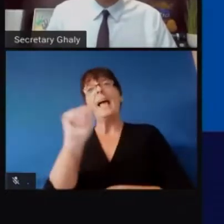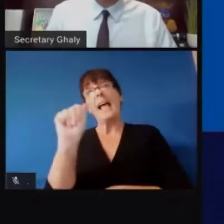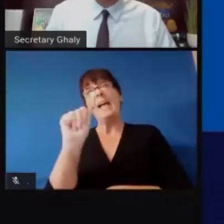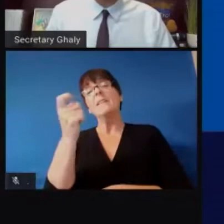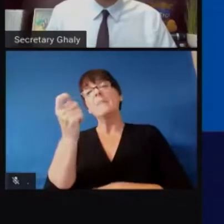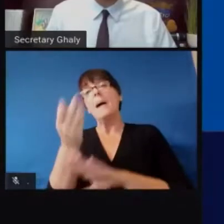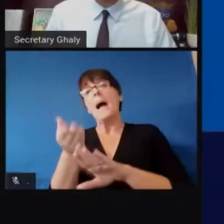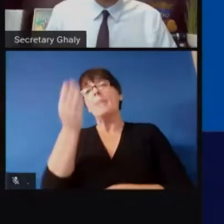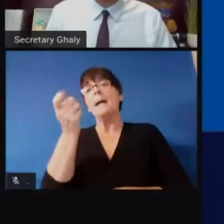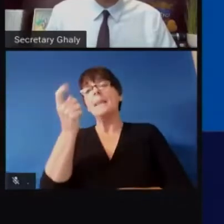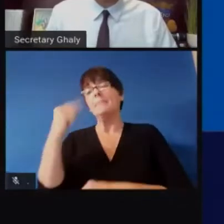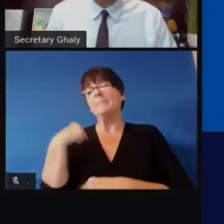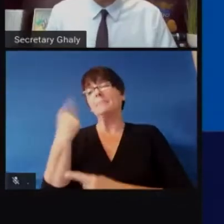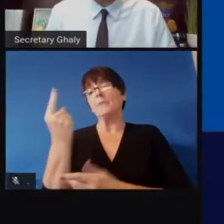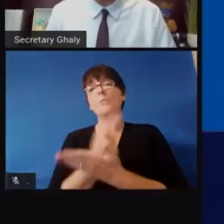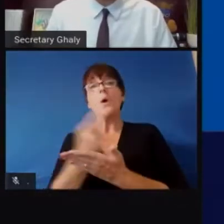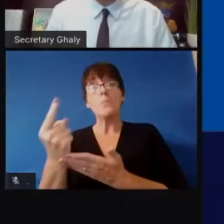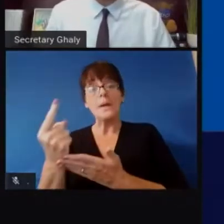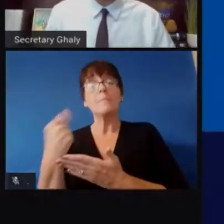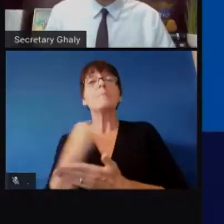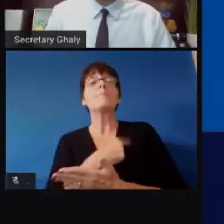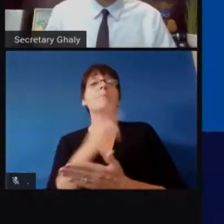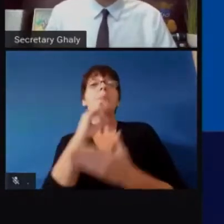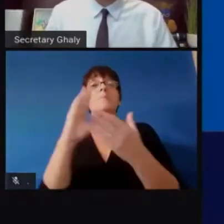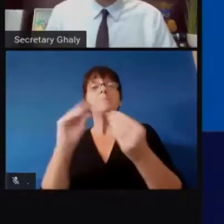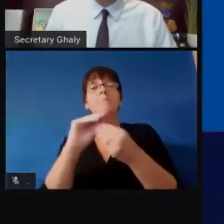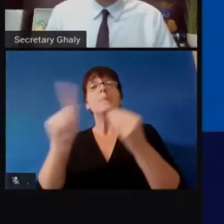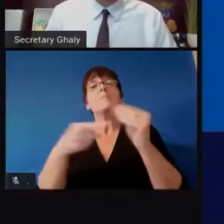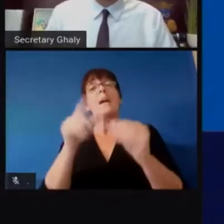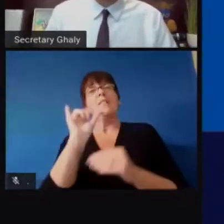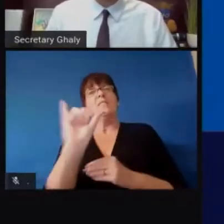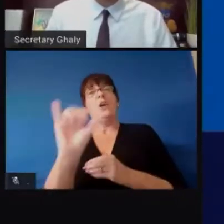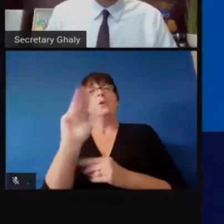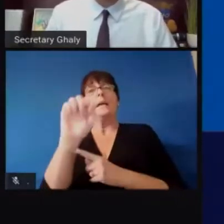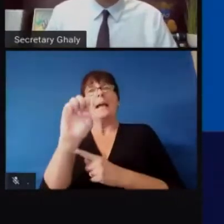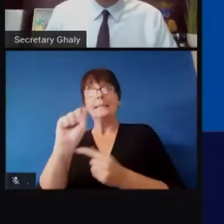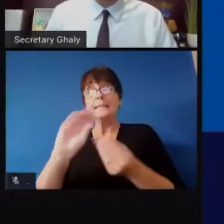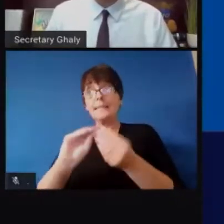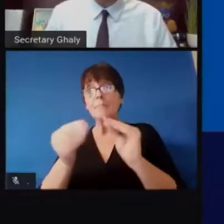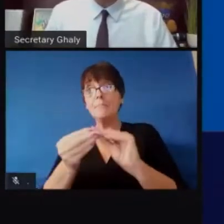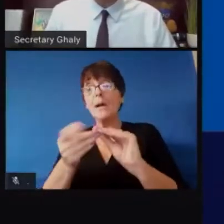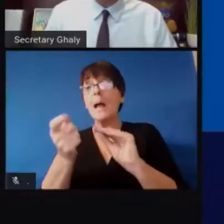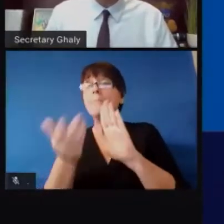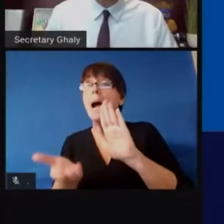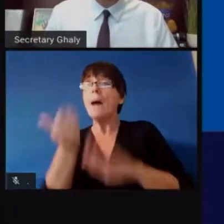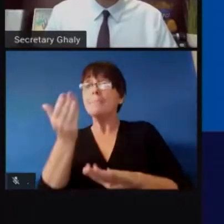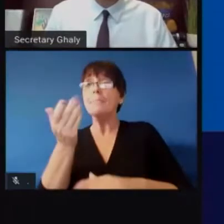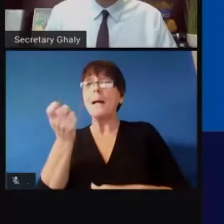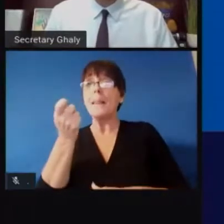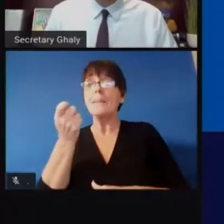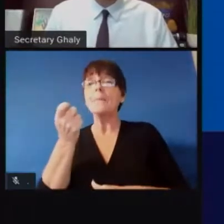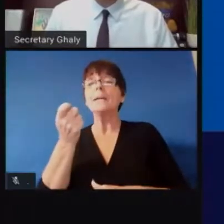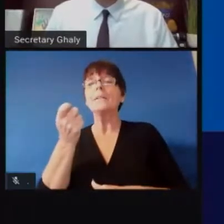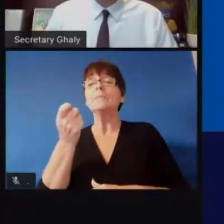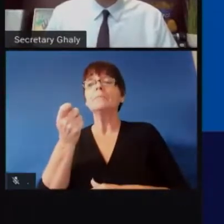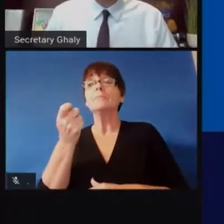a little bit over the last week. We've been talking to you about those case numbers coming up some, just